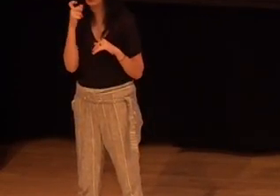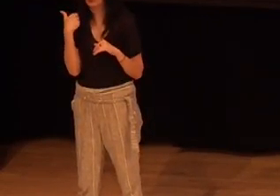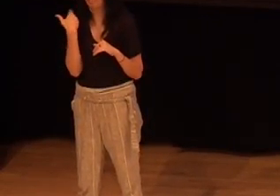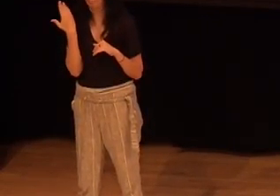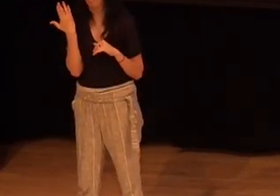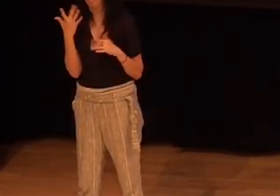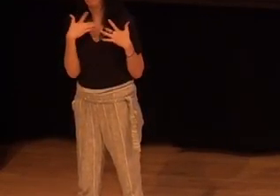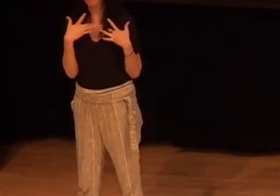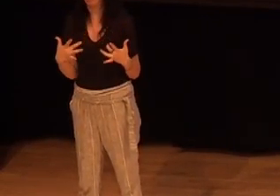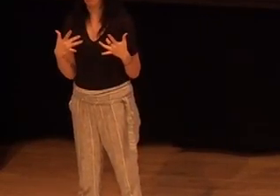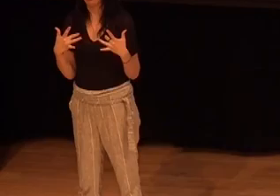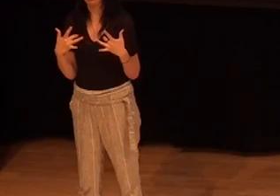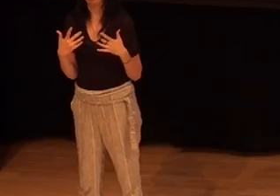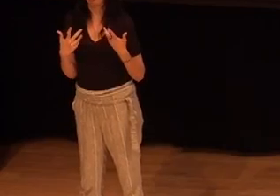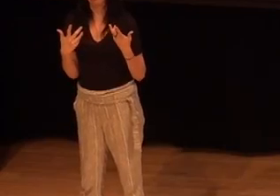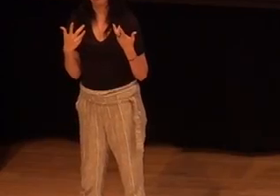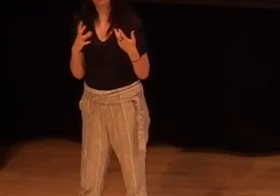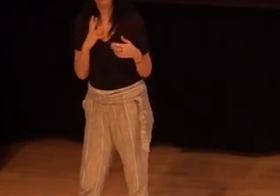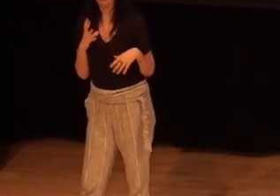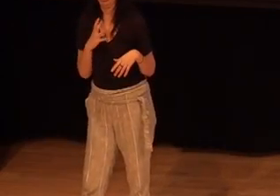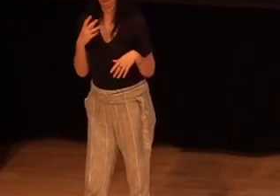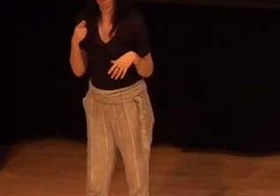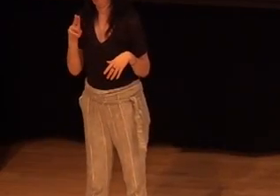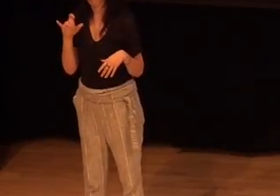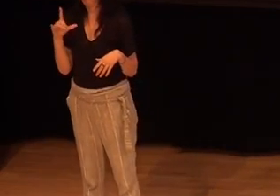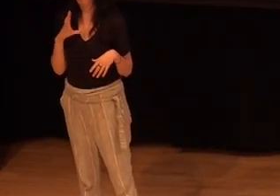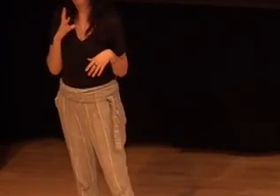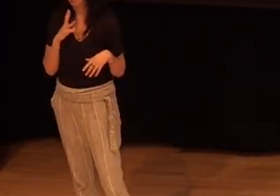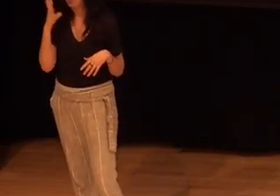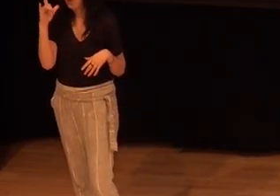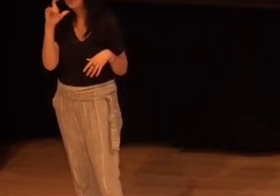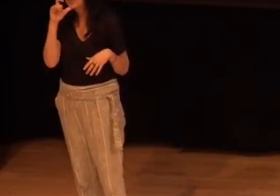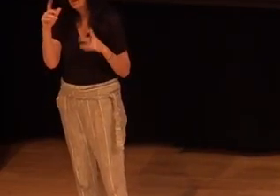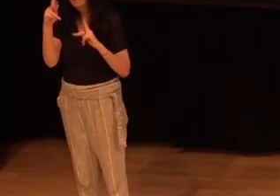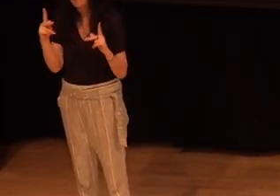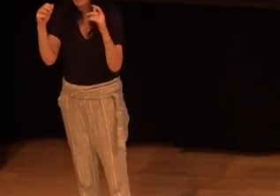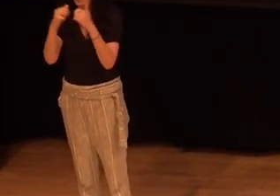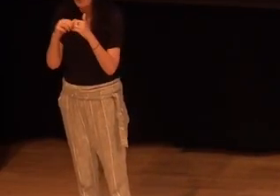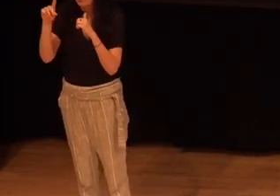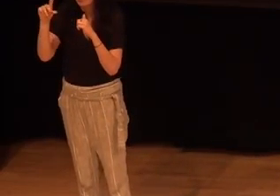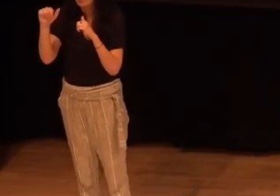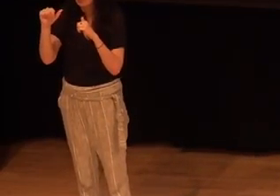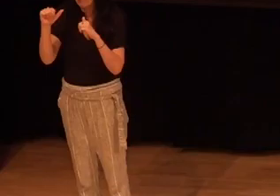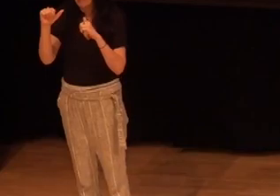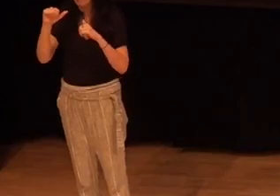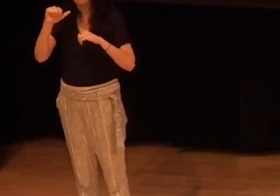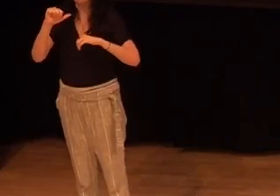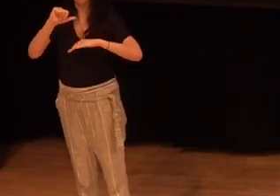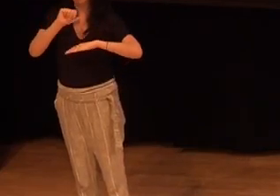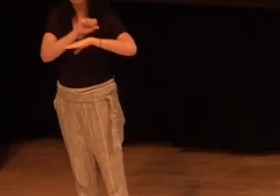usually public officials. Why can't it be that people with disabilities take center stage and be